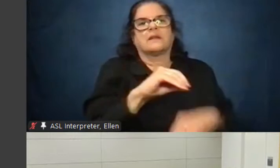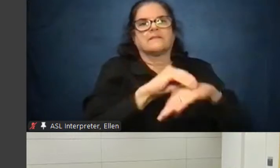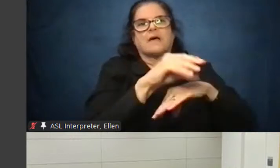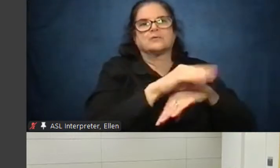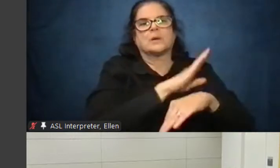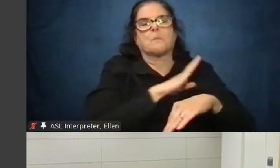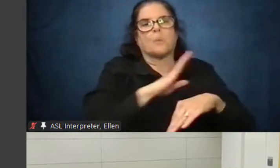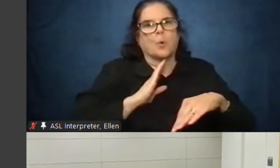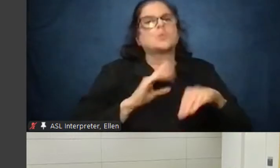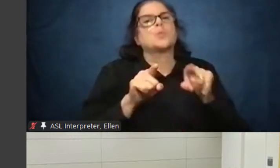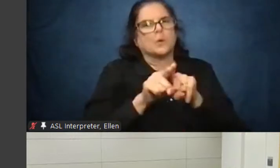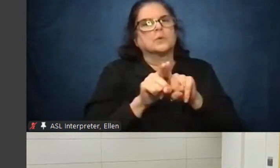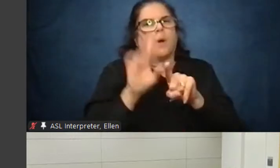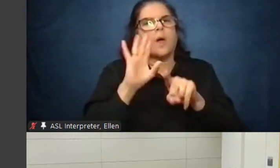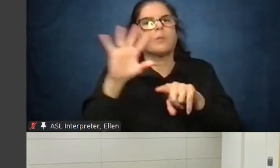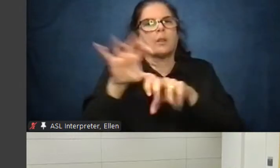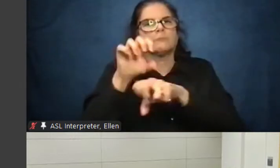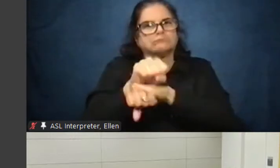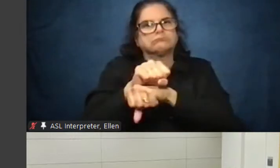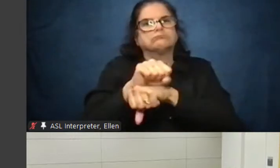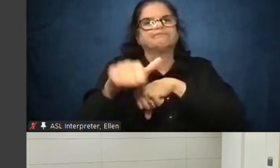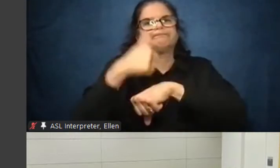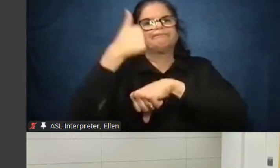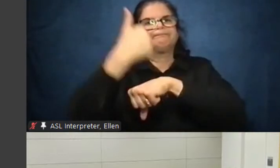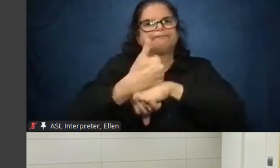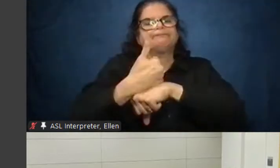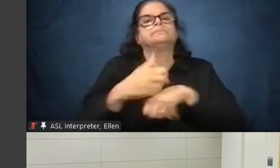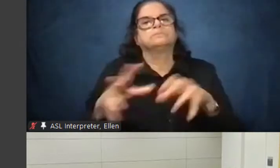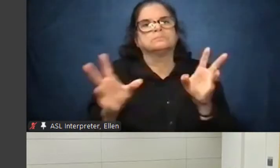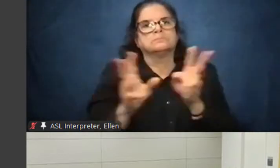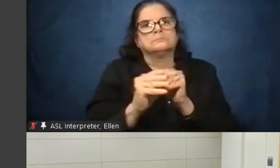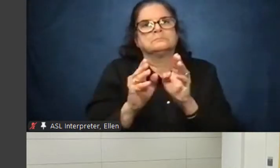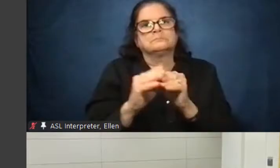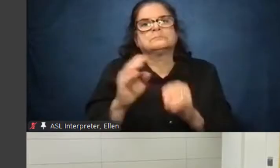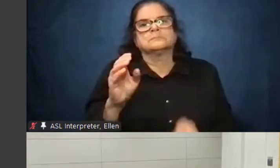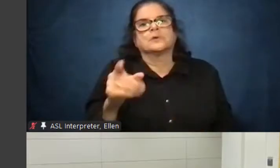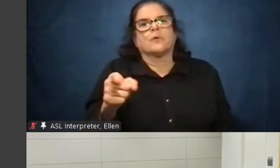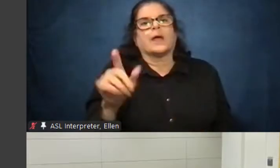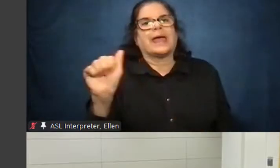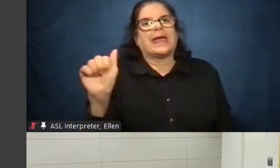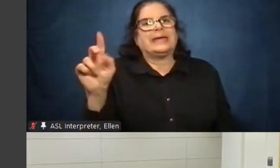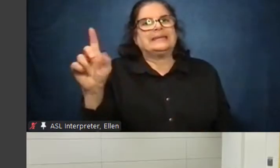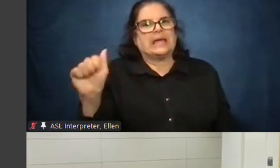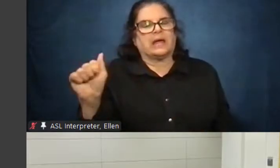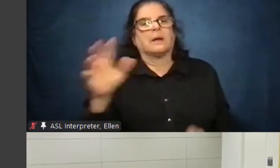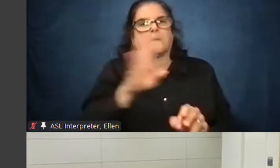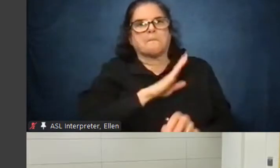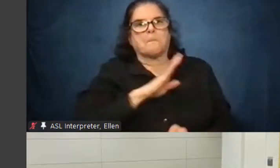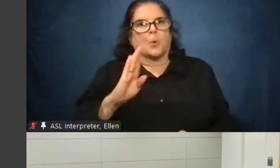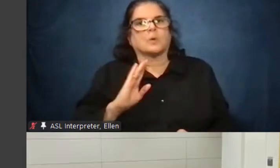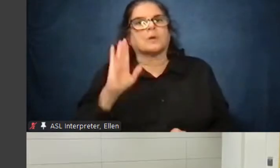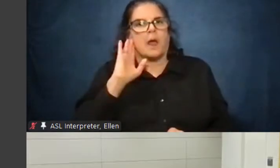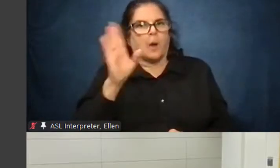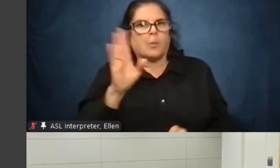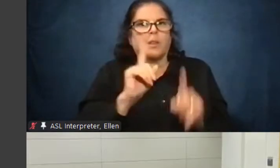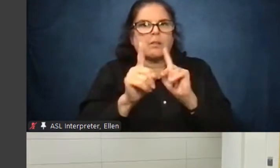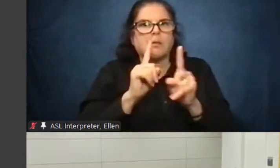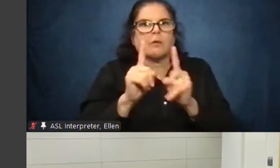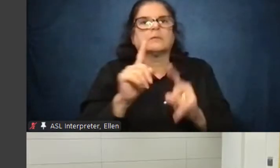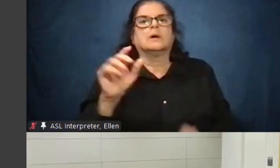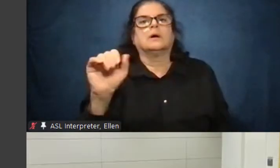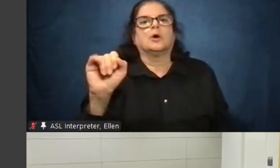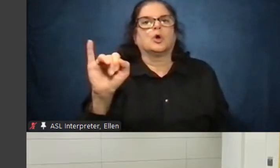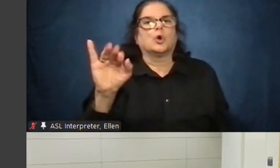ADA Advisory Board. So we'll work to have something scheduled for September, and I'll work with Irma and Elsa, and we'll get that